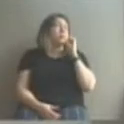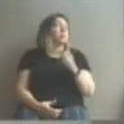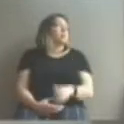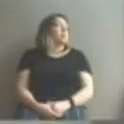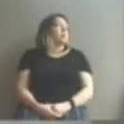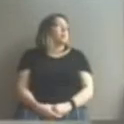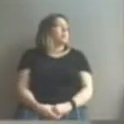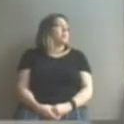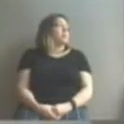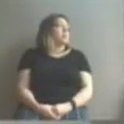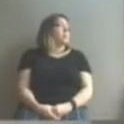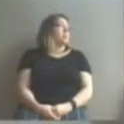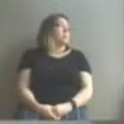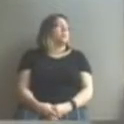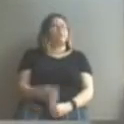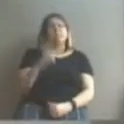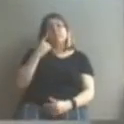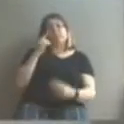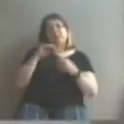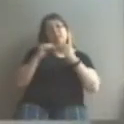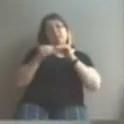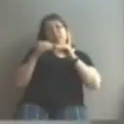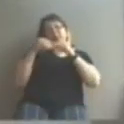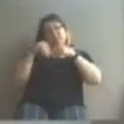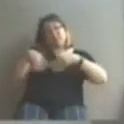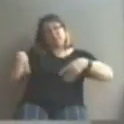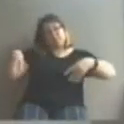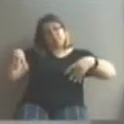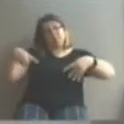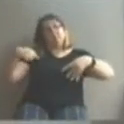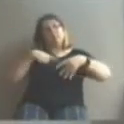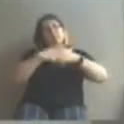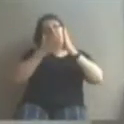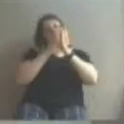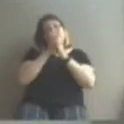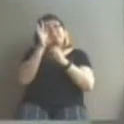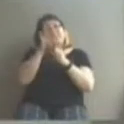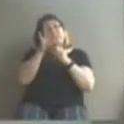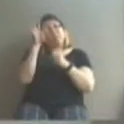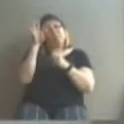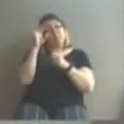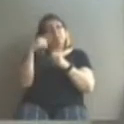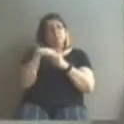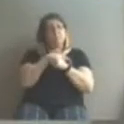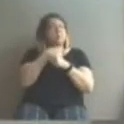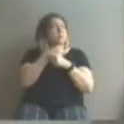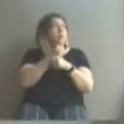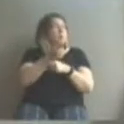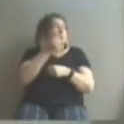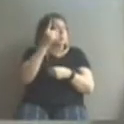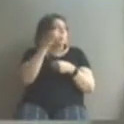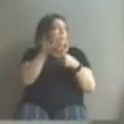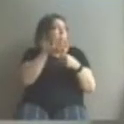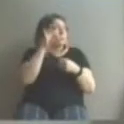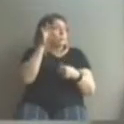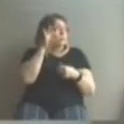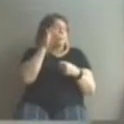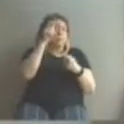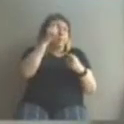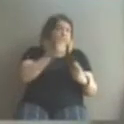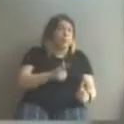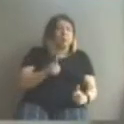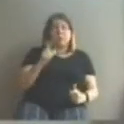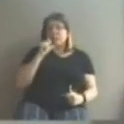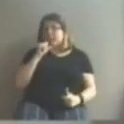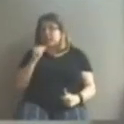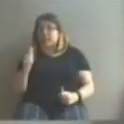Porter. Because of the number of organizational charts that we're being asked to vote on, are we making one vote as all or none, or